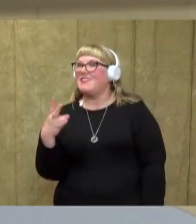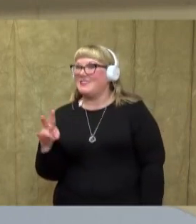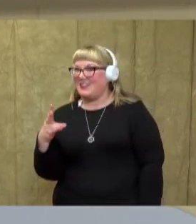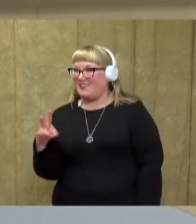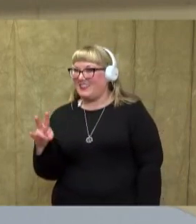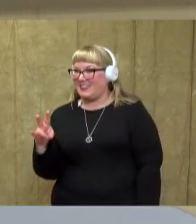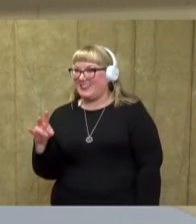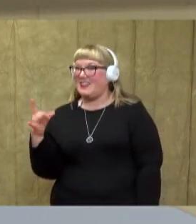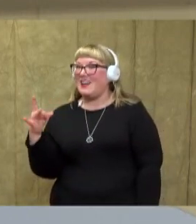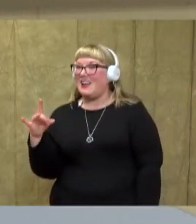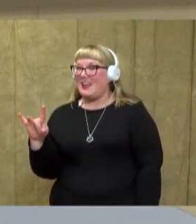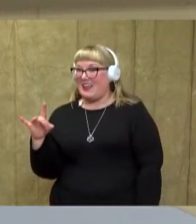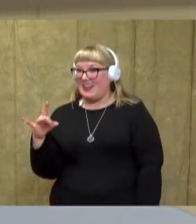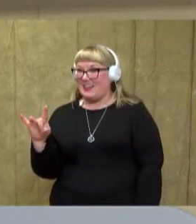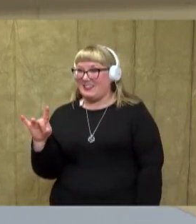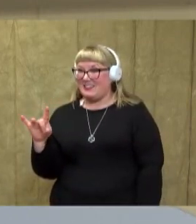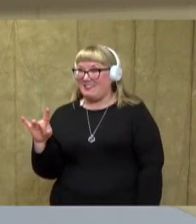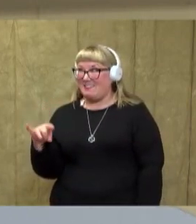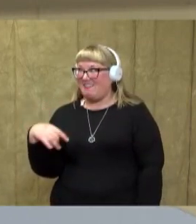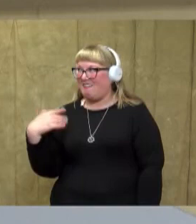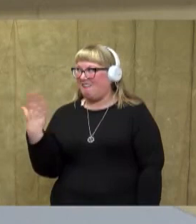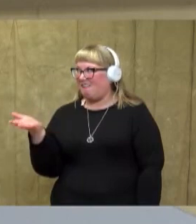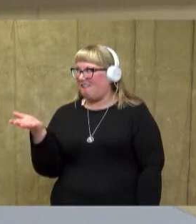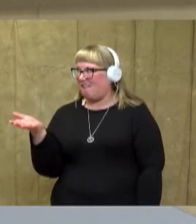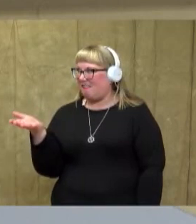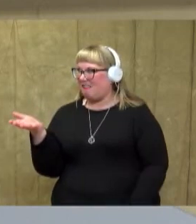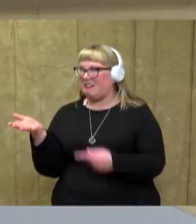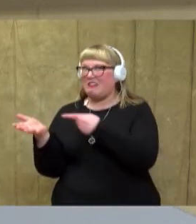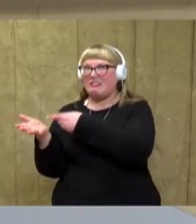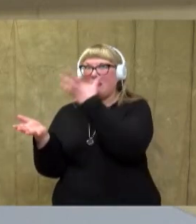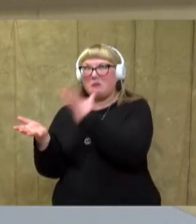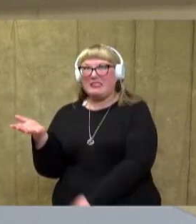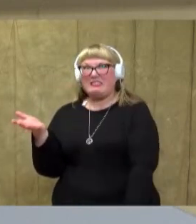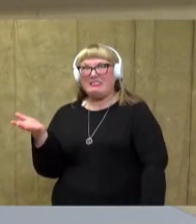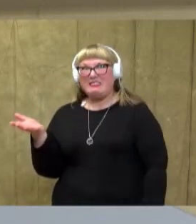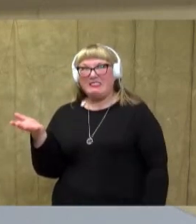16, 17, 18,